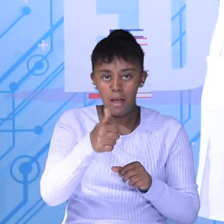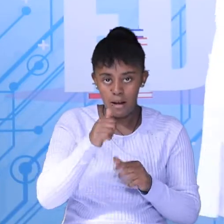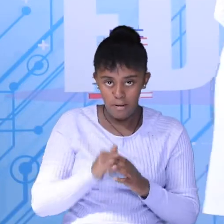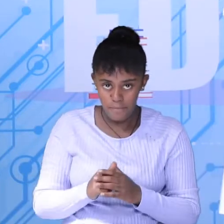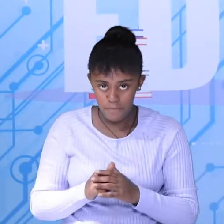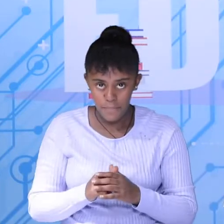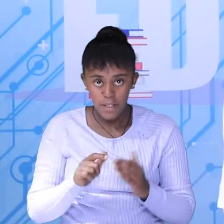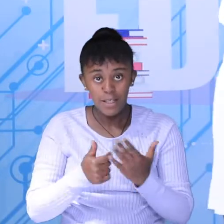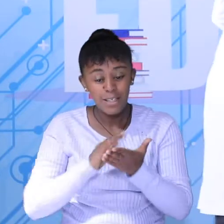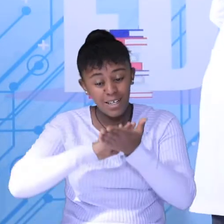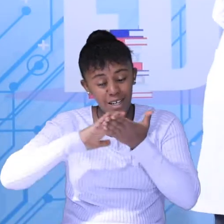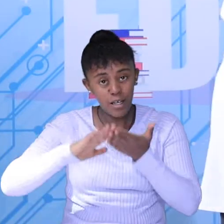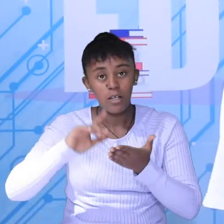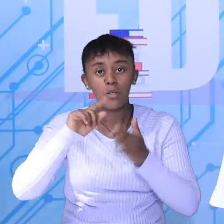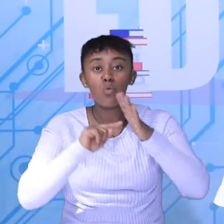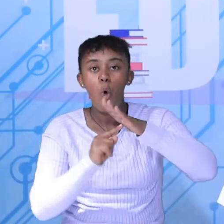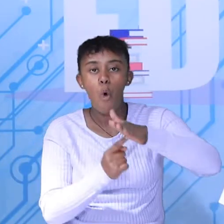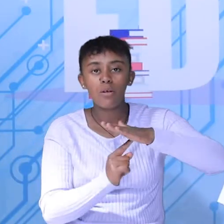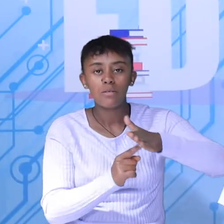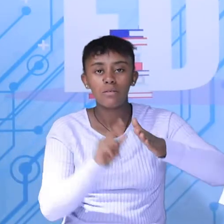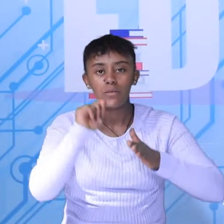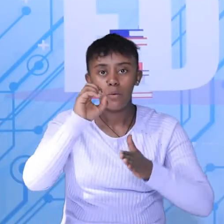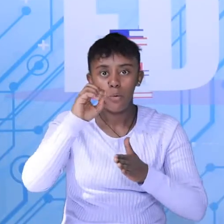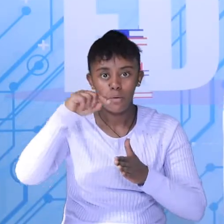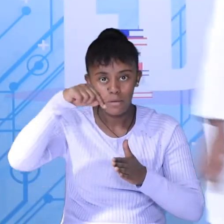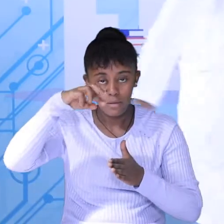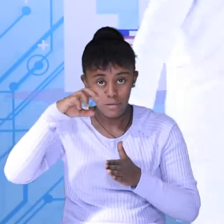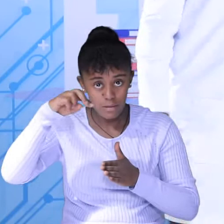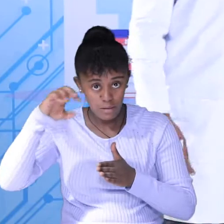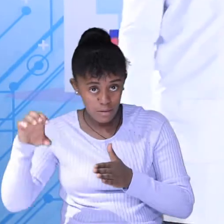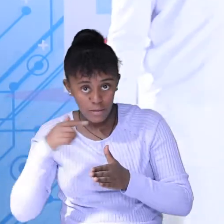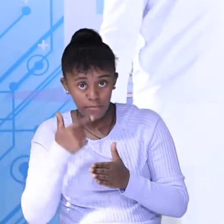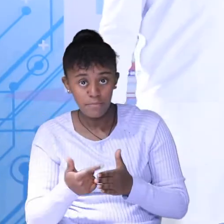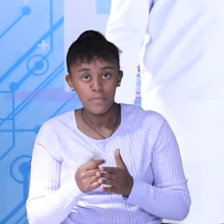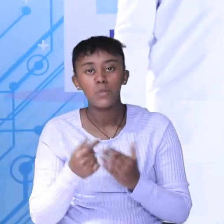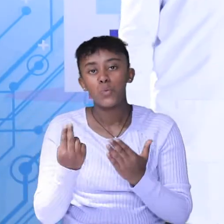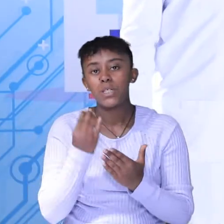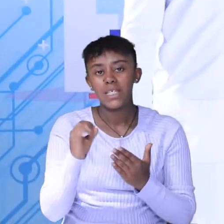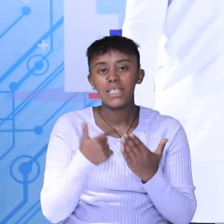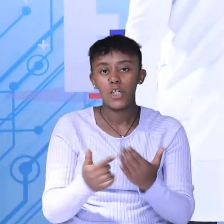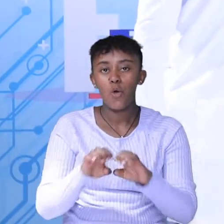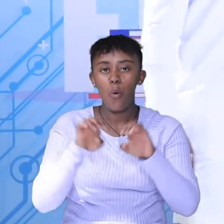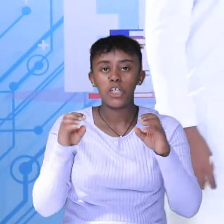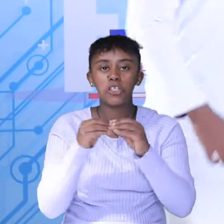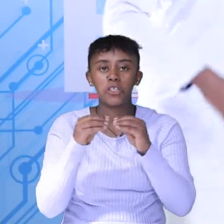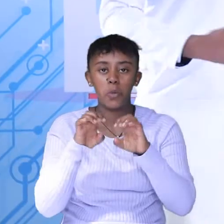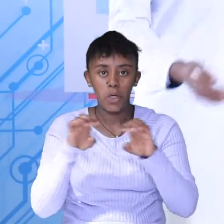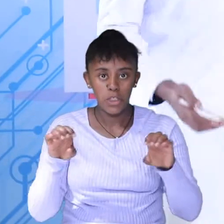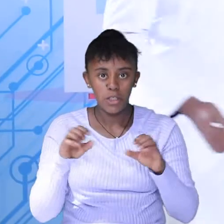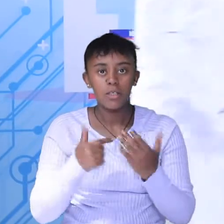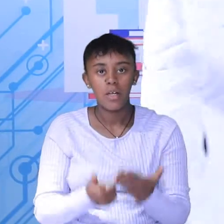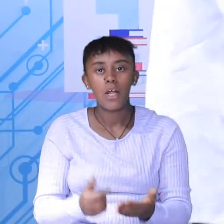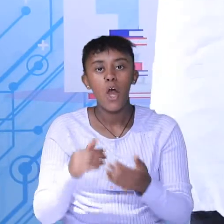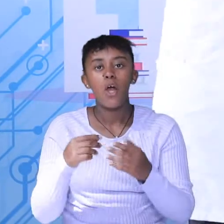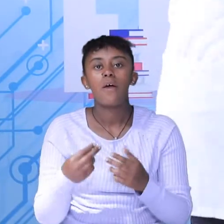So the net torque exerted on a current carrying loop can be determined using this equation. And we have a new